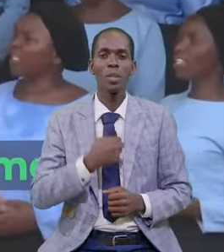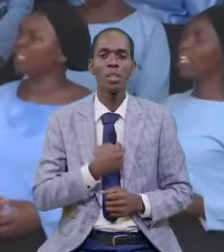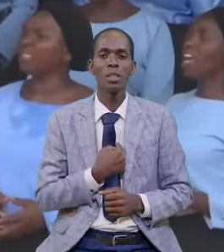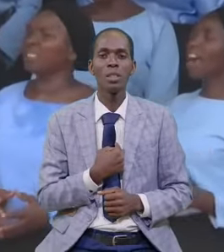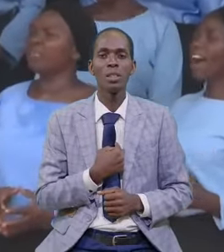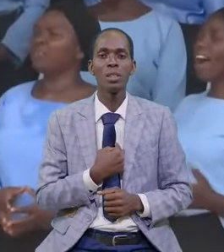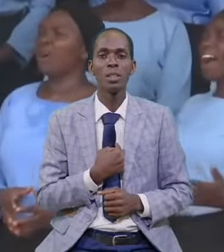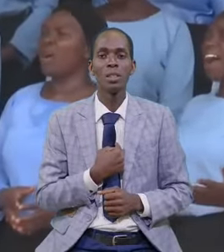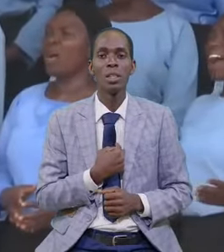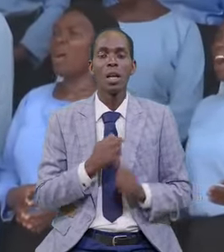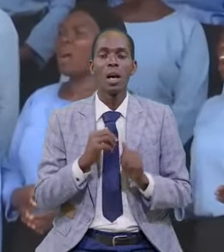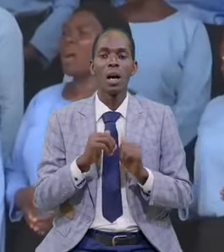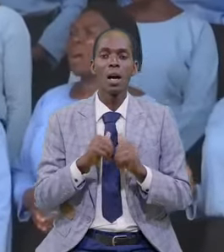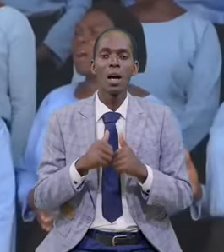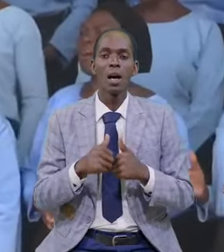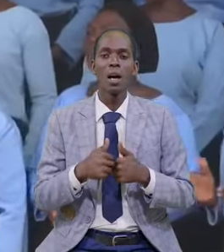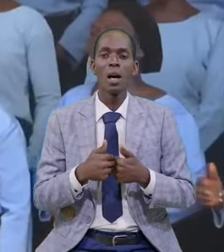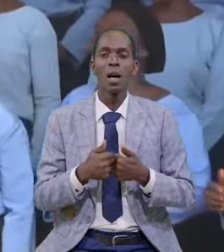we're